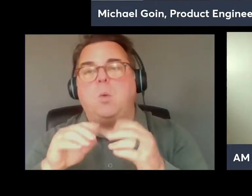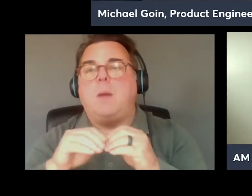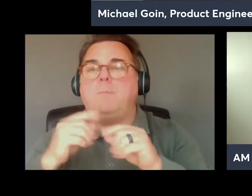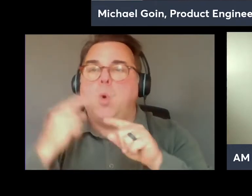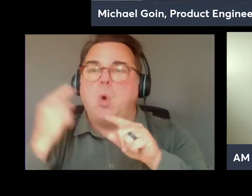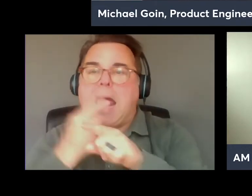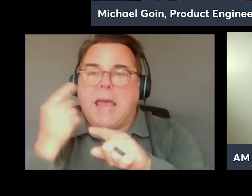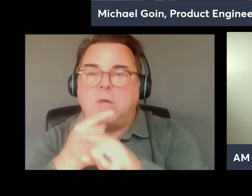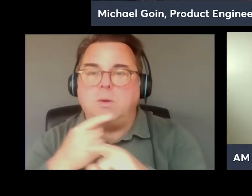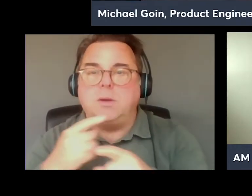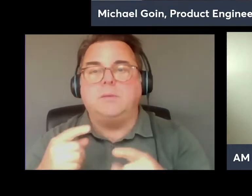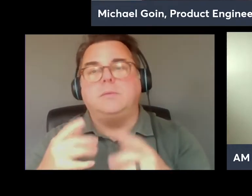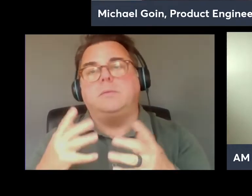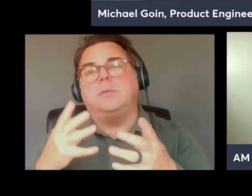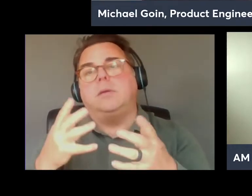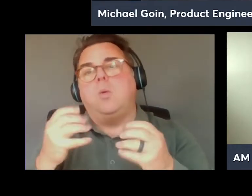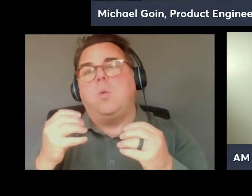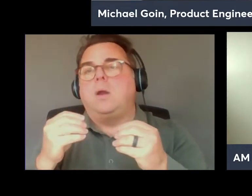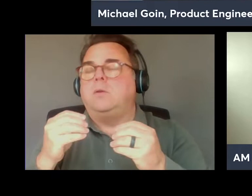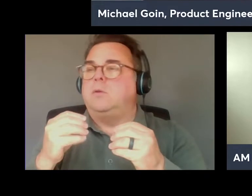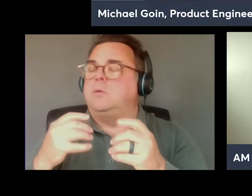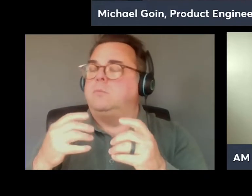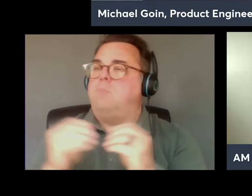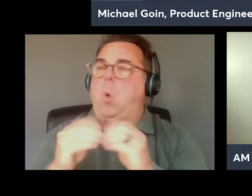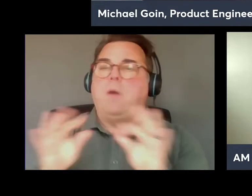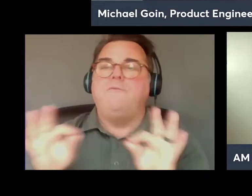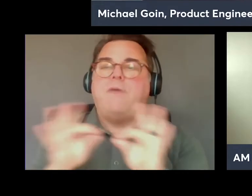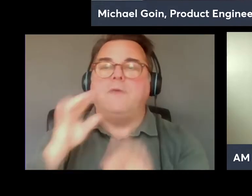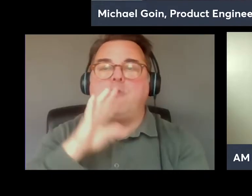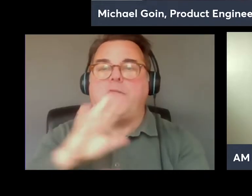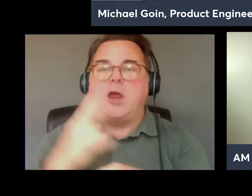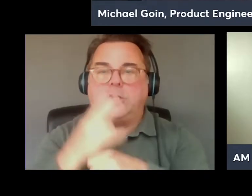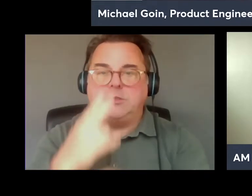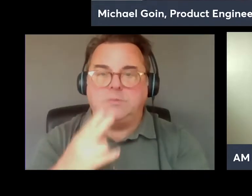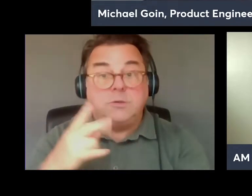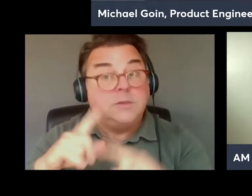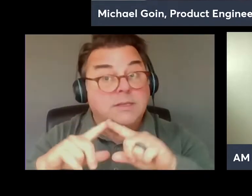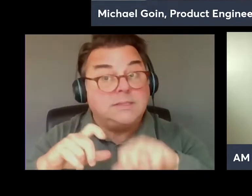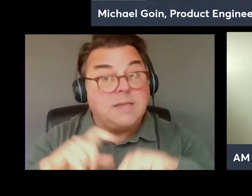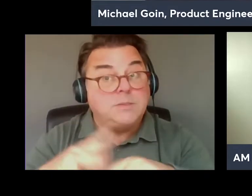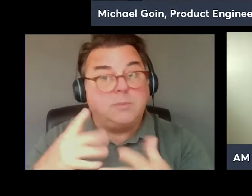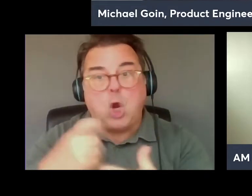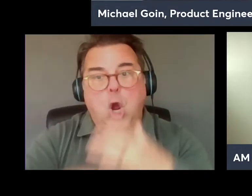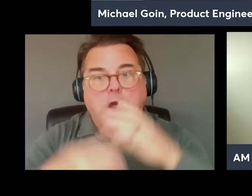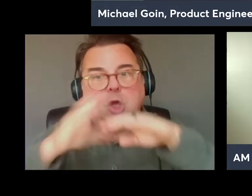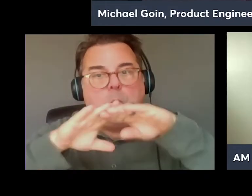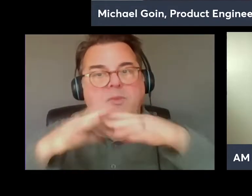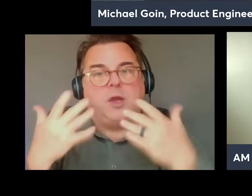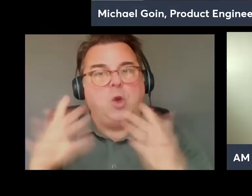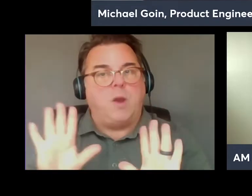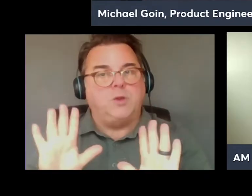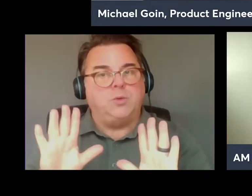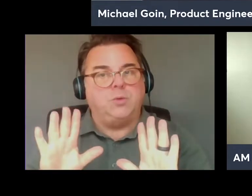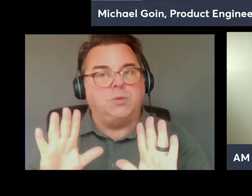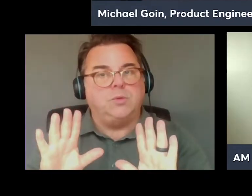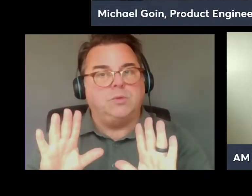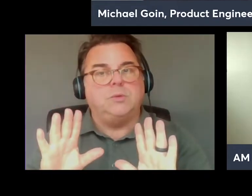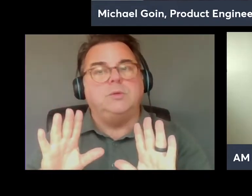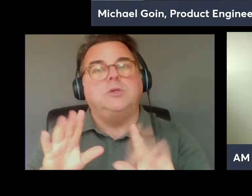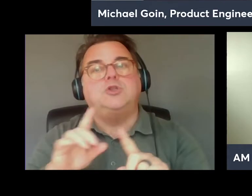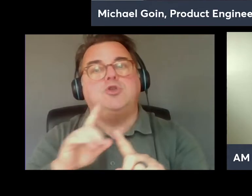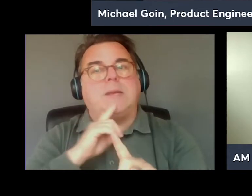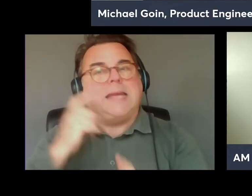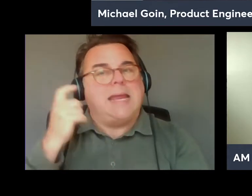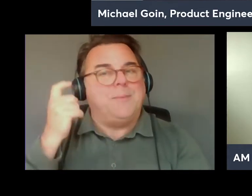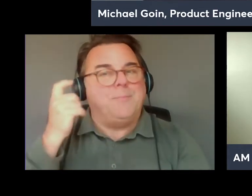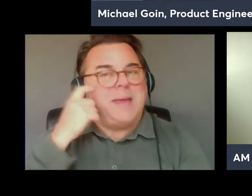drive their more value for the customers, but they don't want their costs to increase over time. And so this is where it really makes sense to just make the